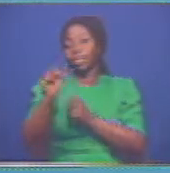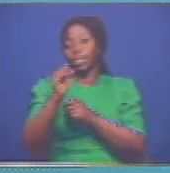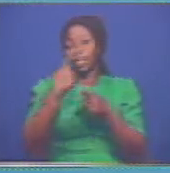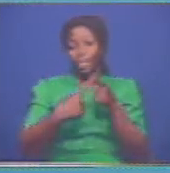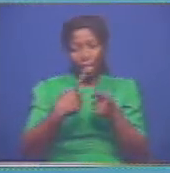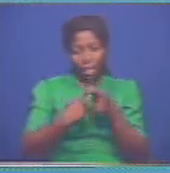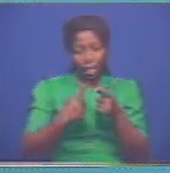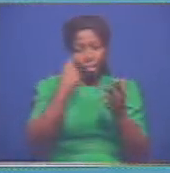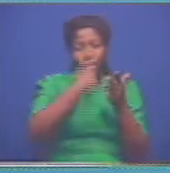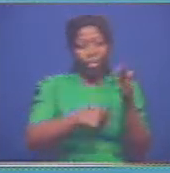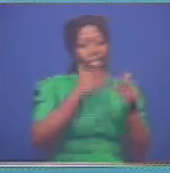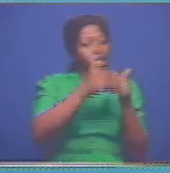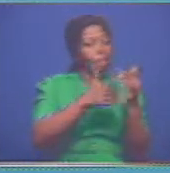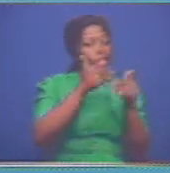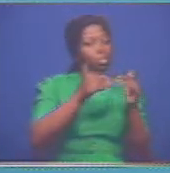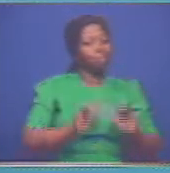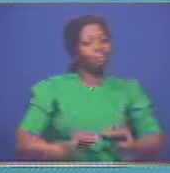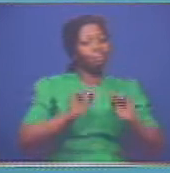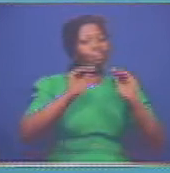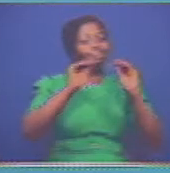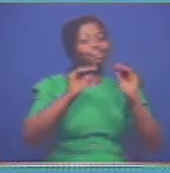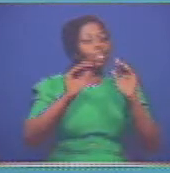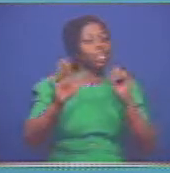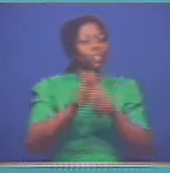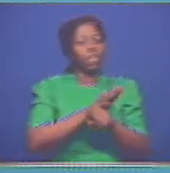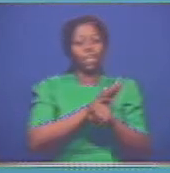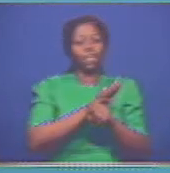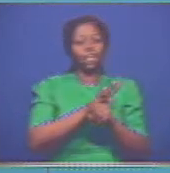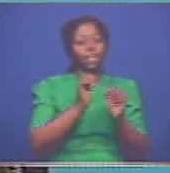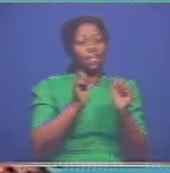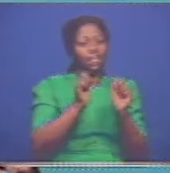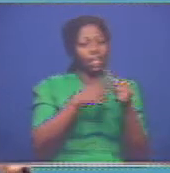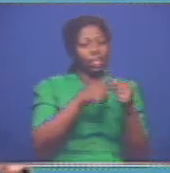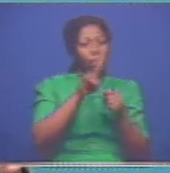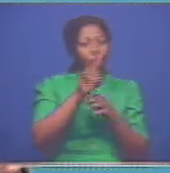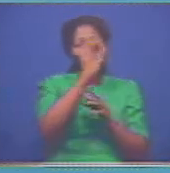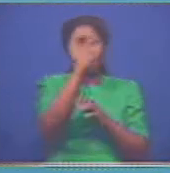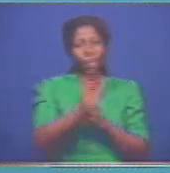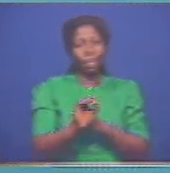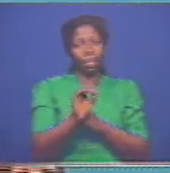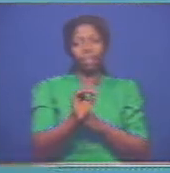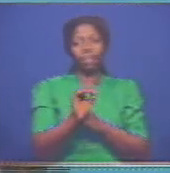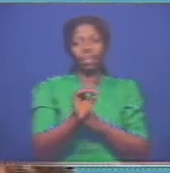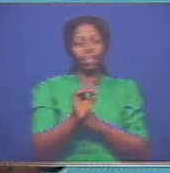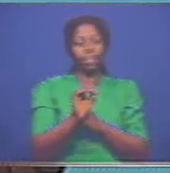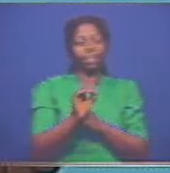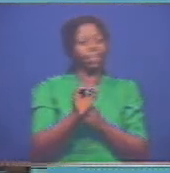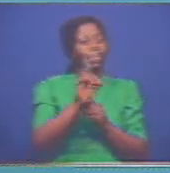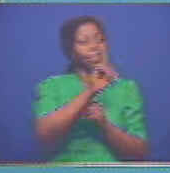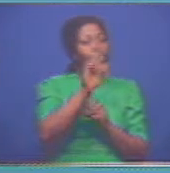the cost of material has appreciated by a whole 72%. The question is